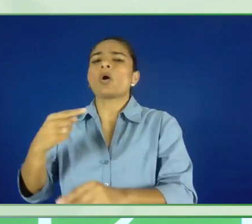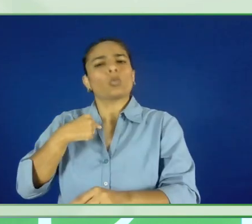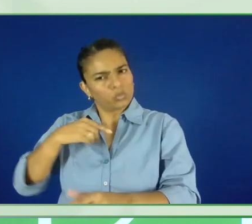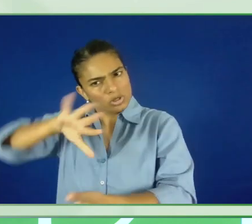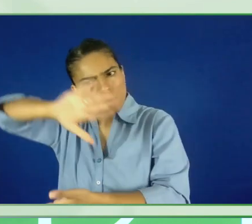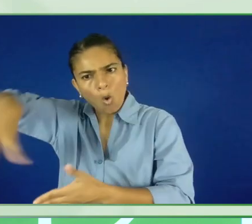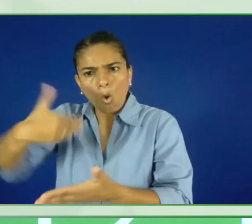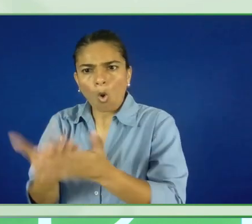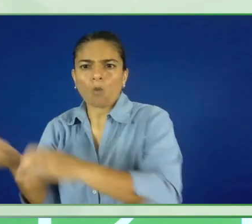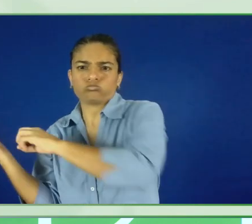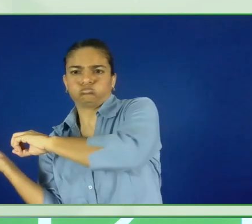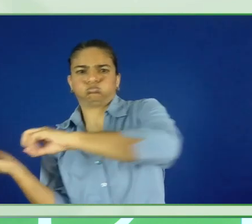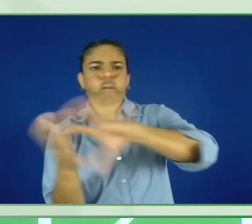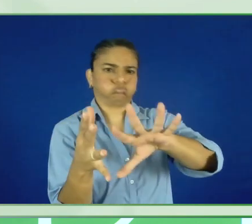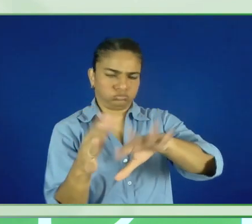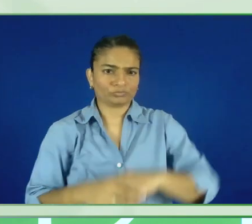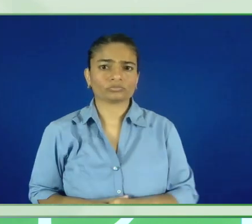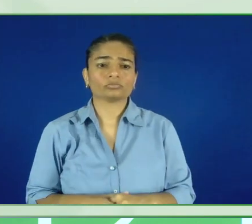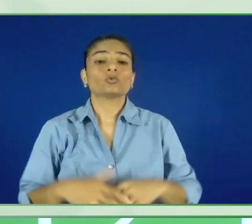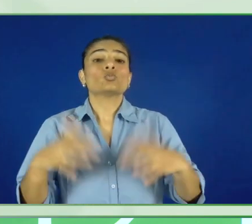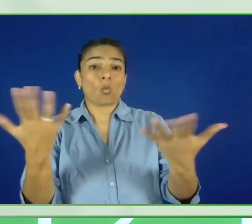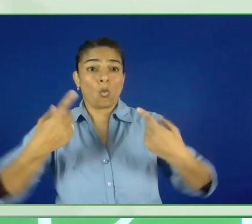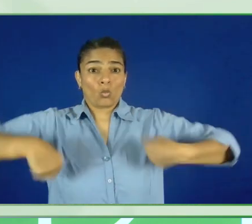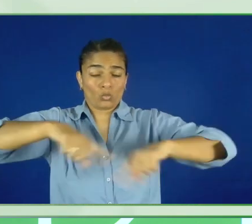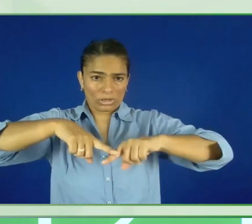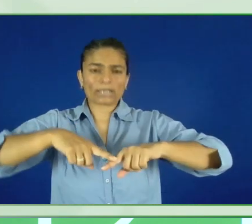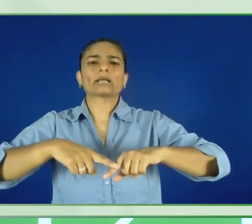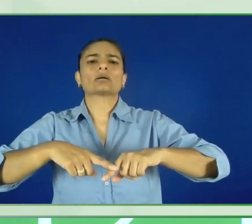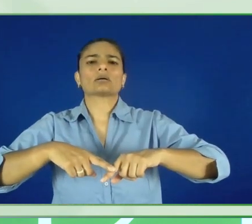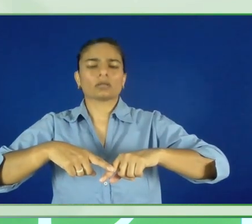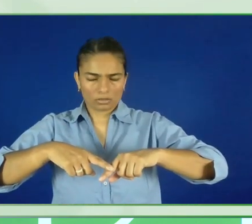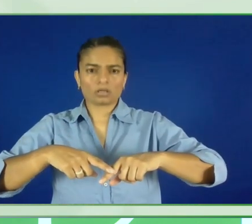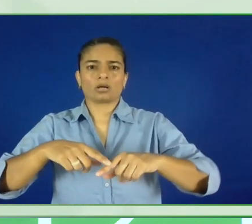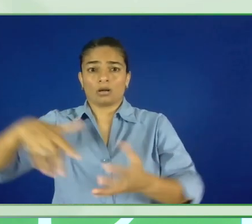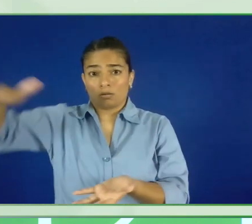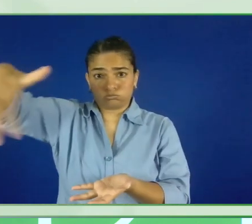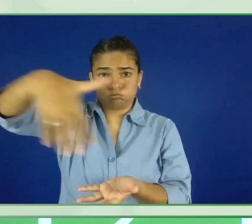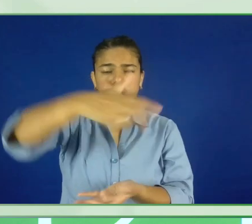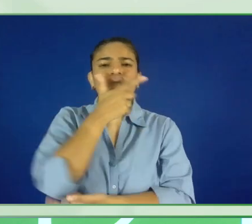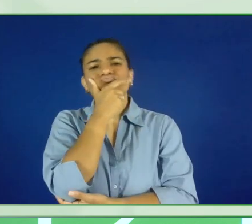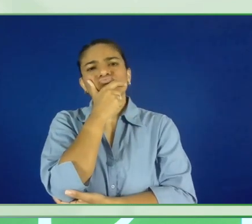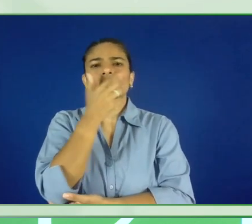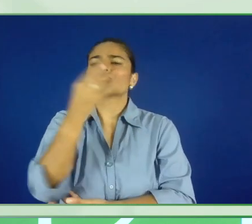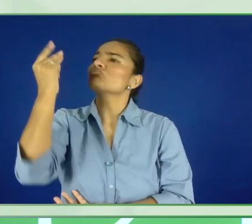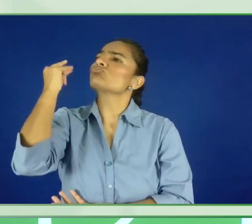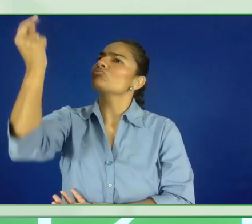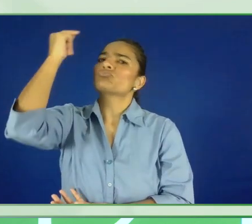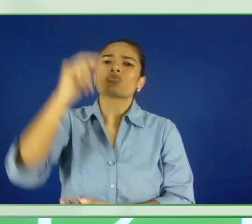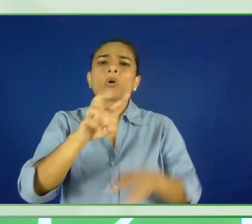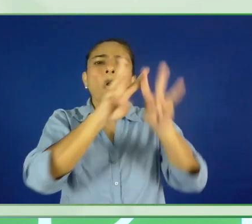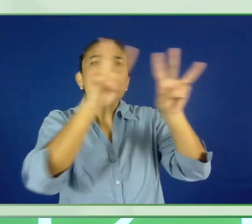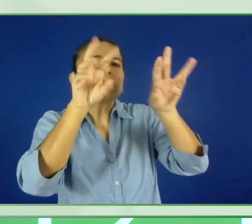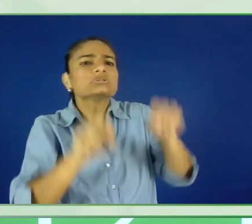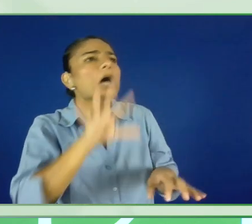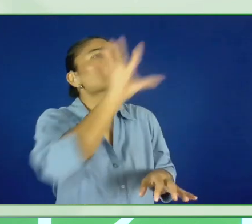that as we don't collect randomly from the web, we always